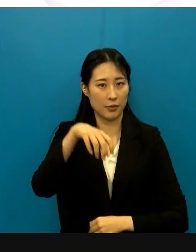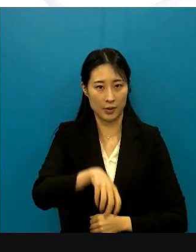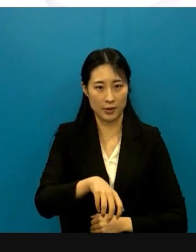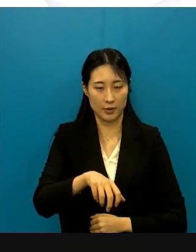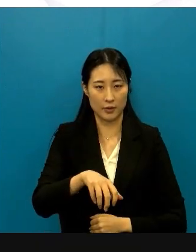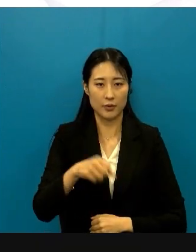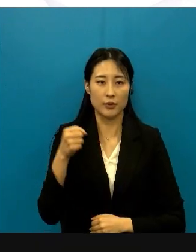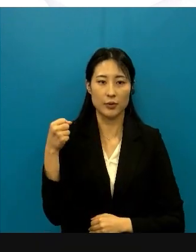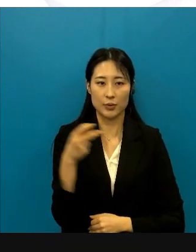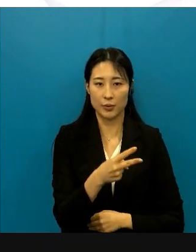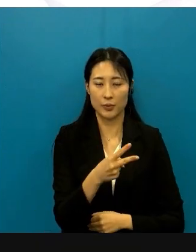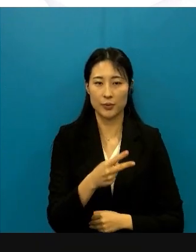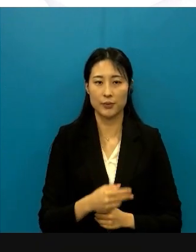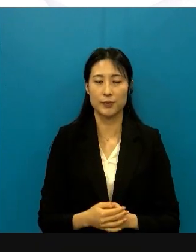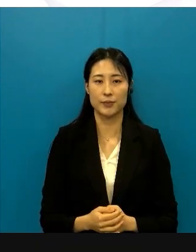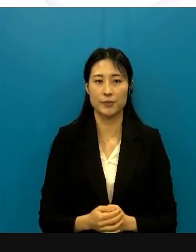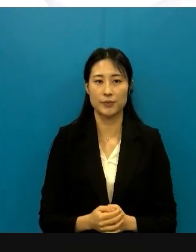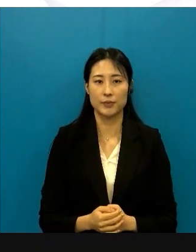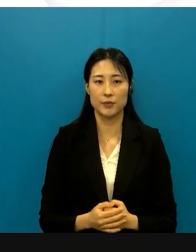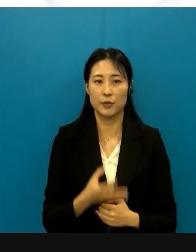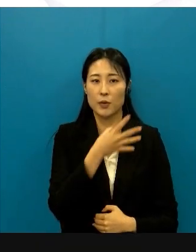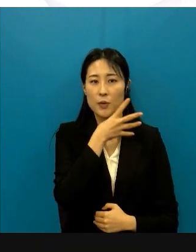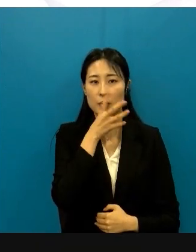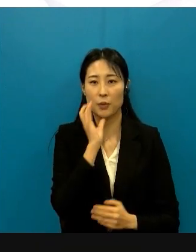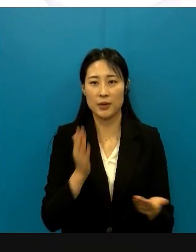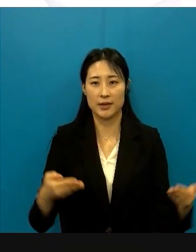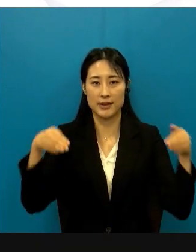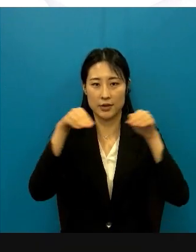in hospitals.